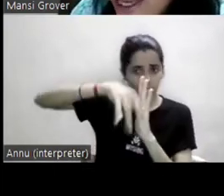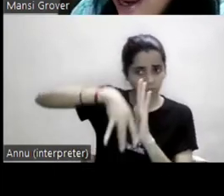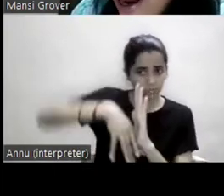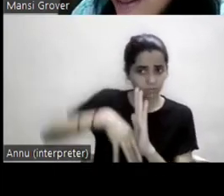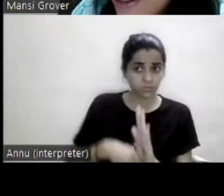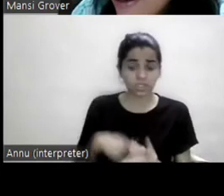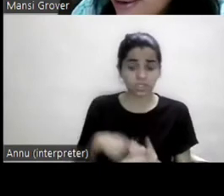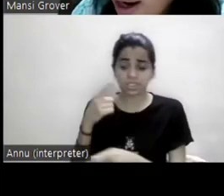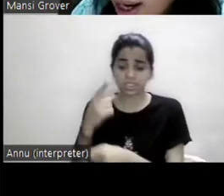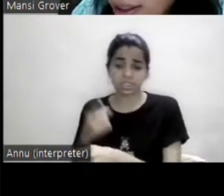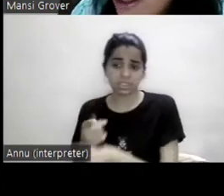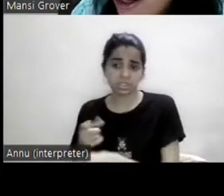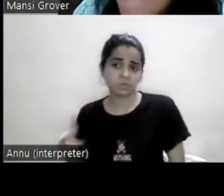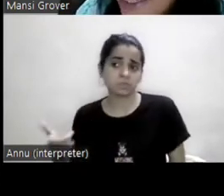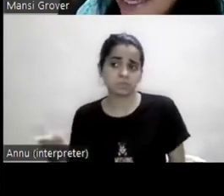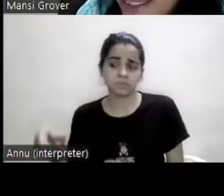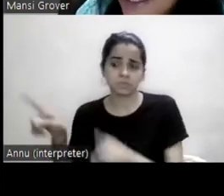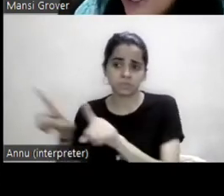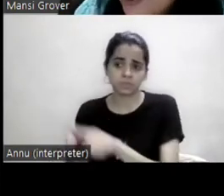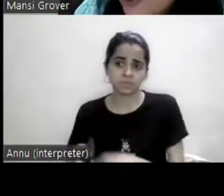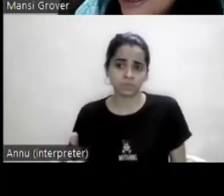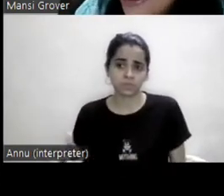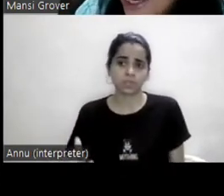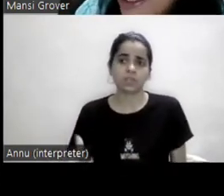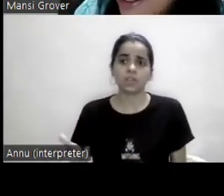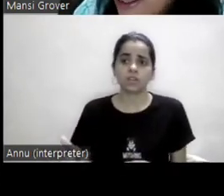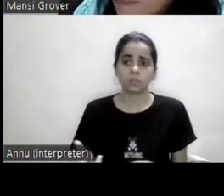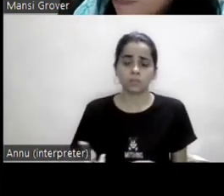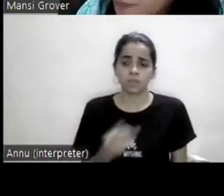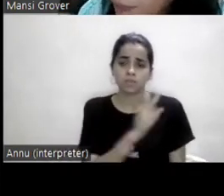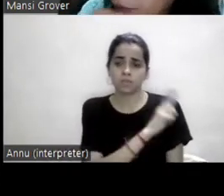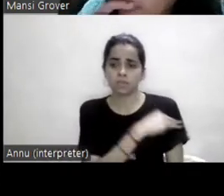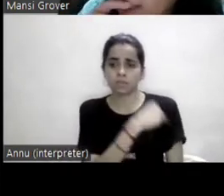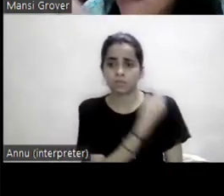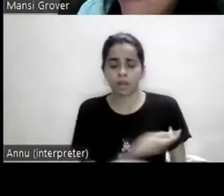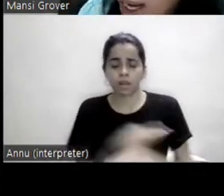creatures under a medical diagnostic category,